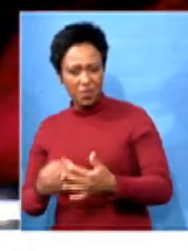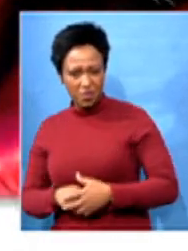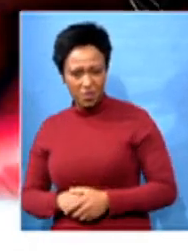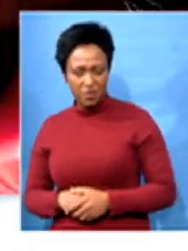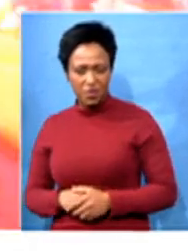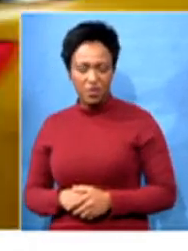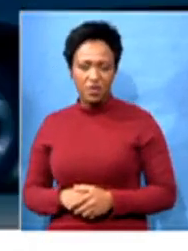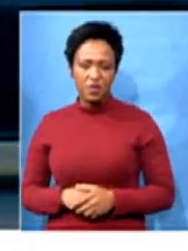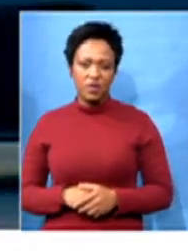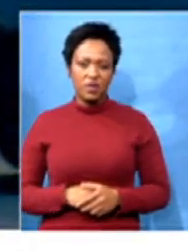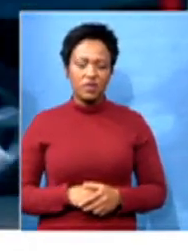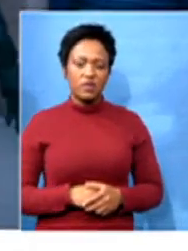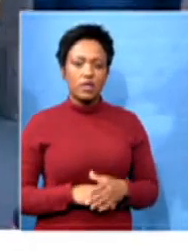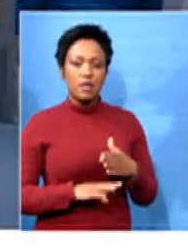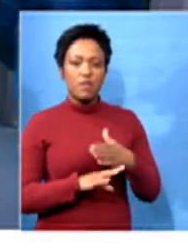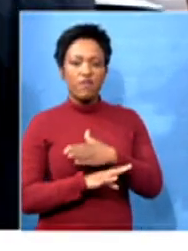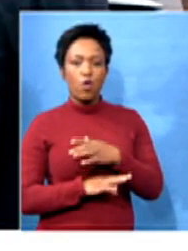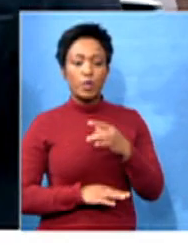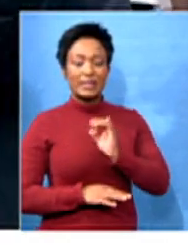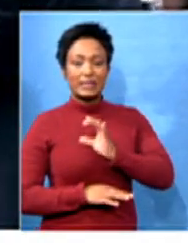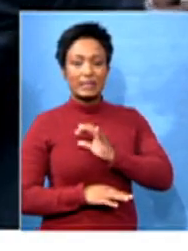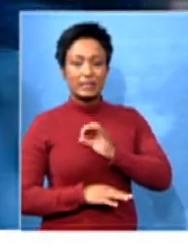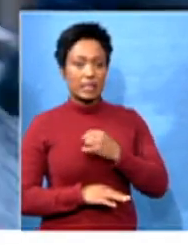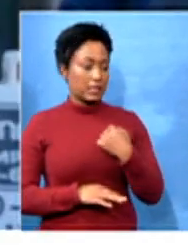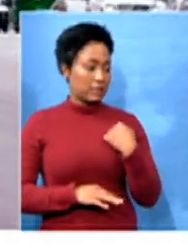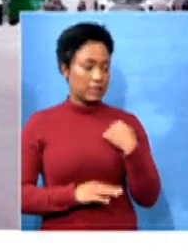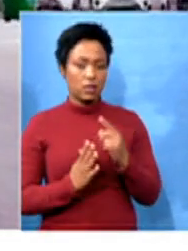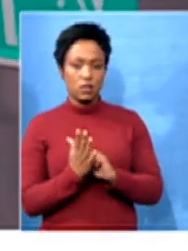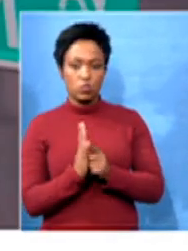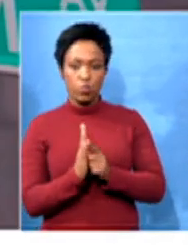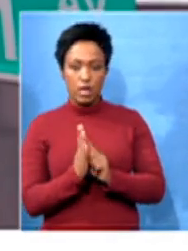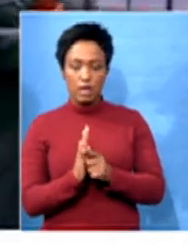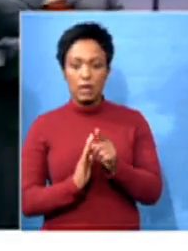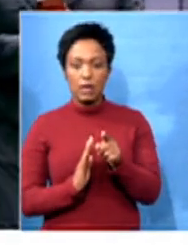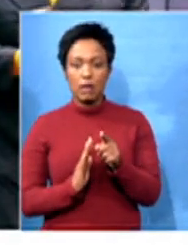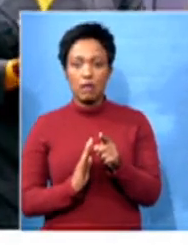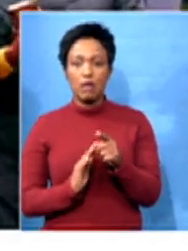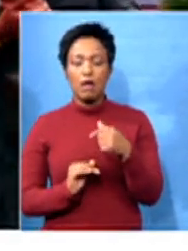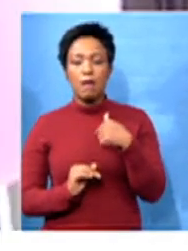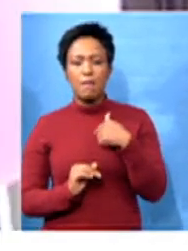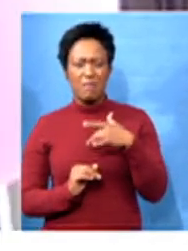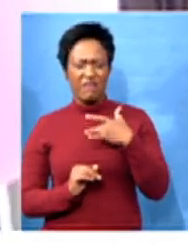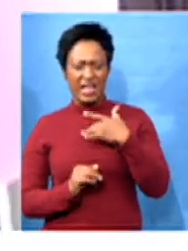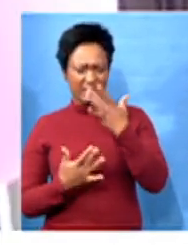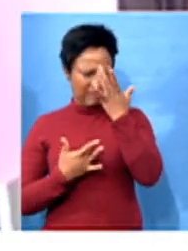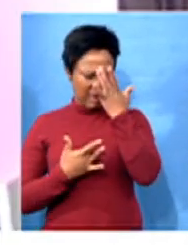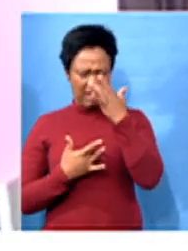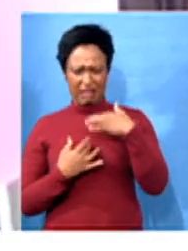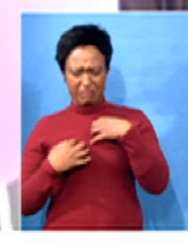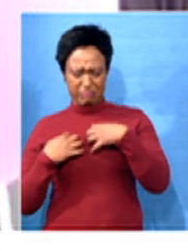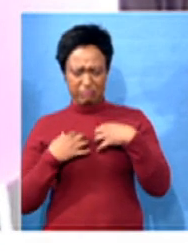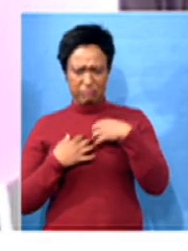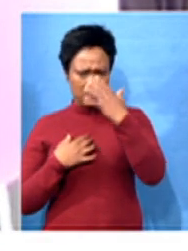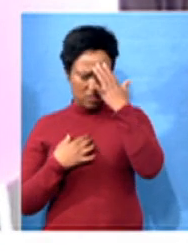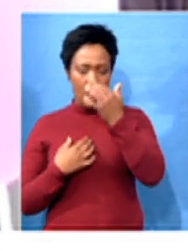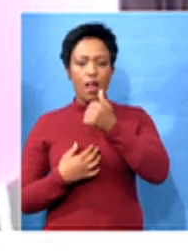You know, I had a bit of a scare during the week, this week. I thought I was feeling sick, but luckily I went to